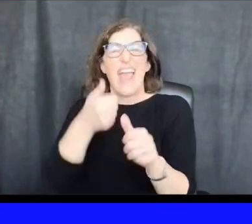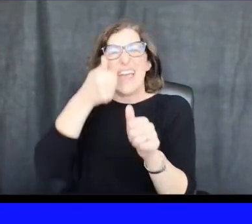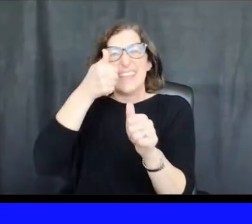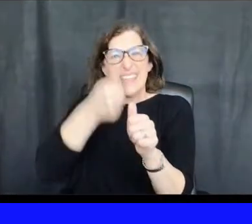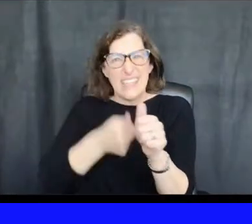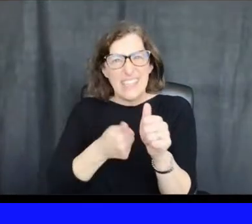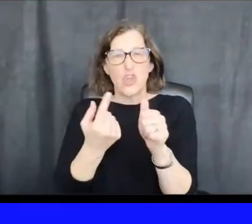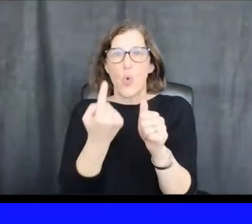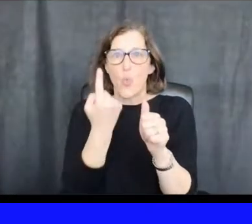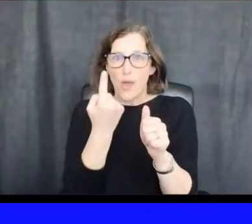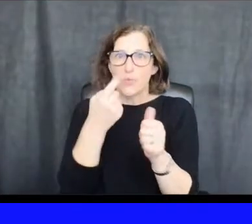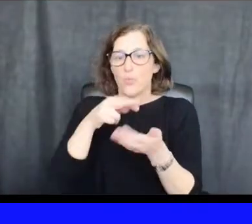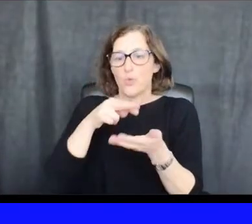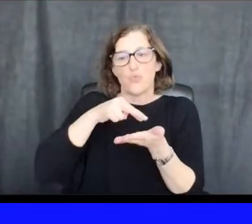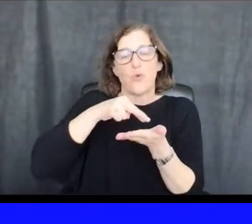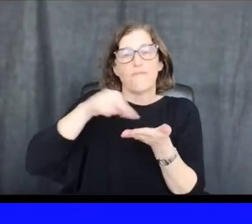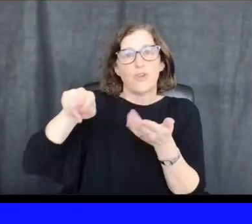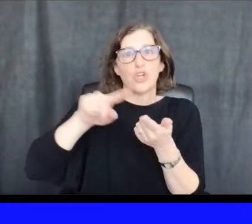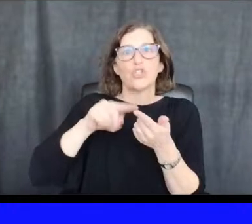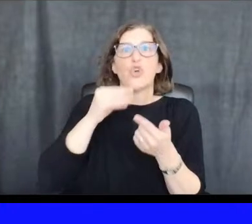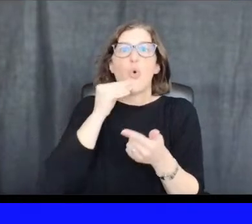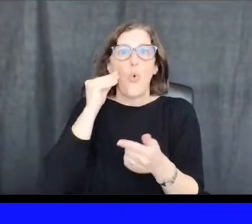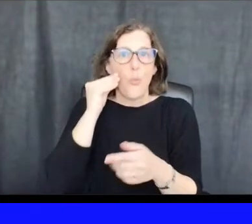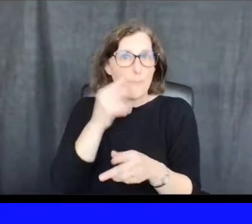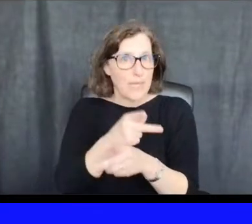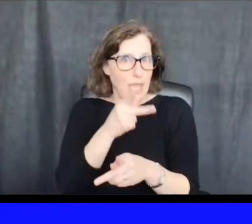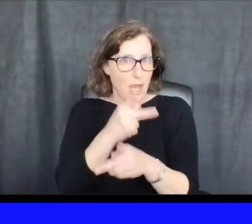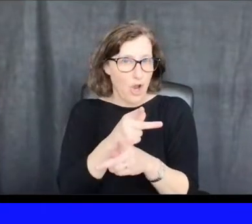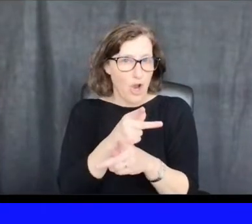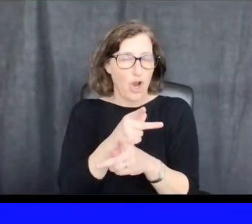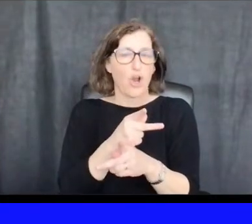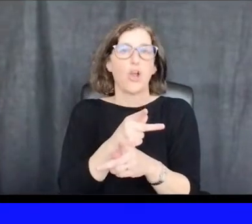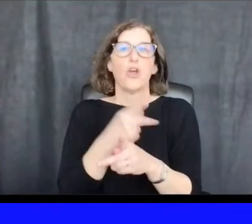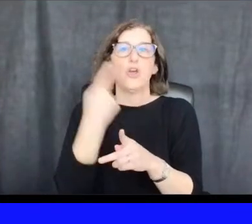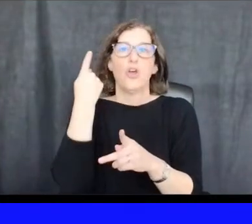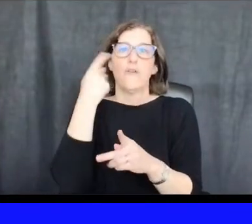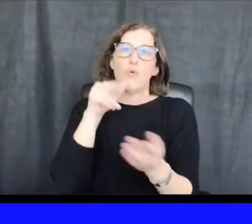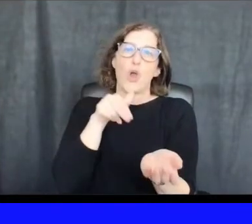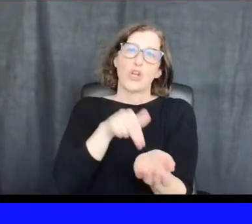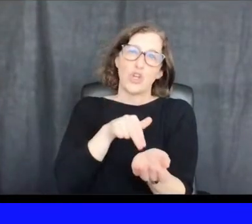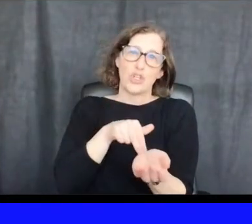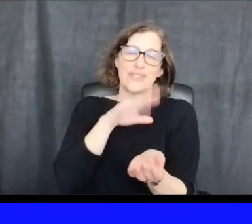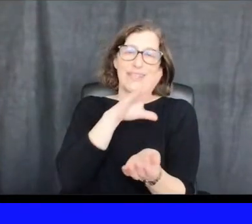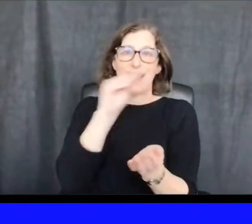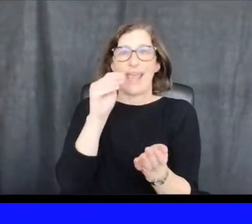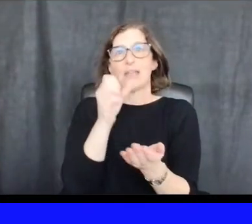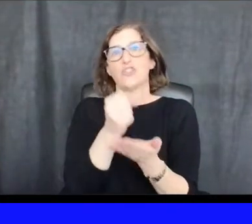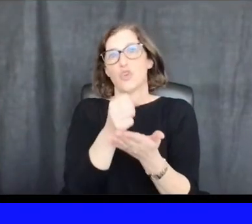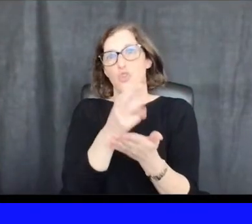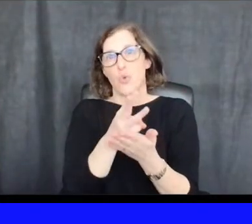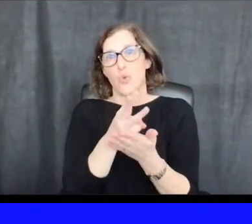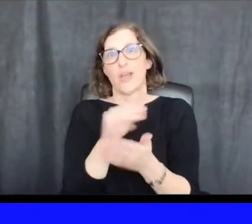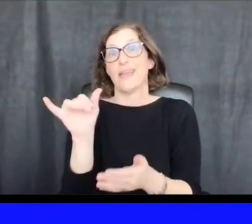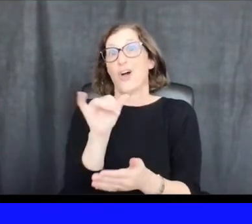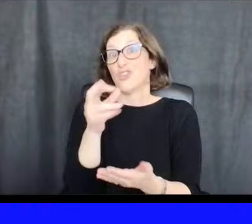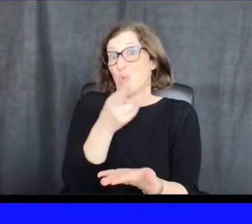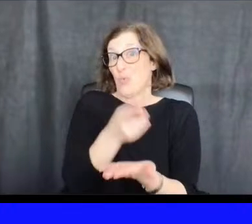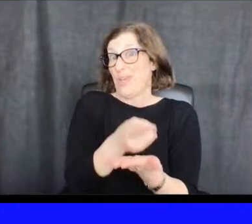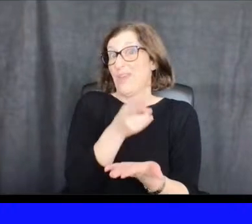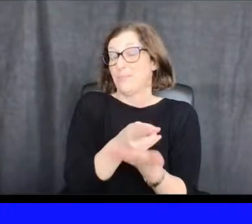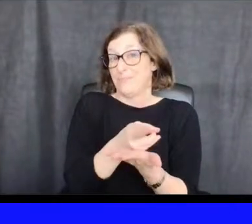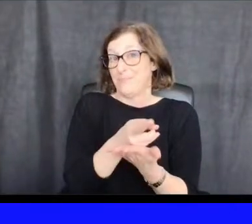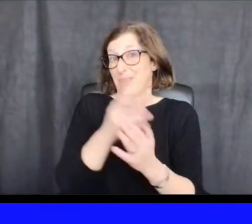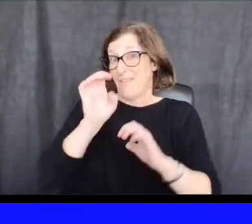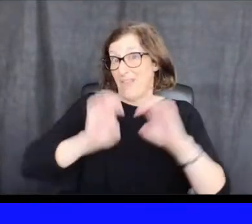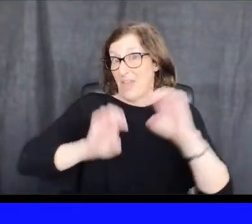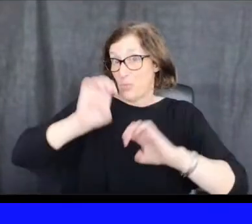working with test and trace. They target social support, social determinants, as well as supporting the patient getting the care